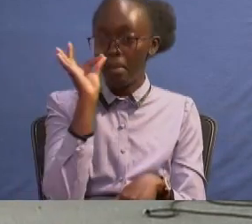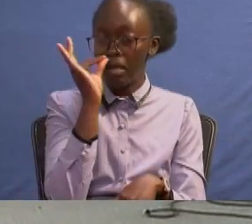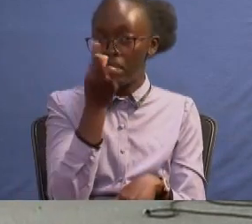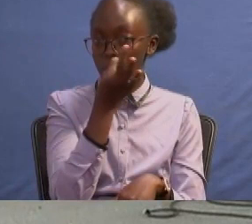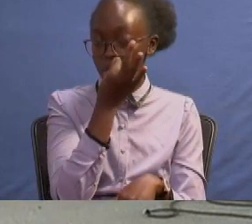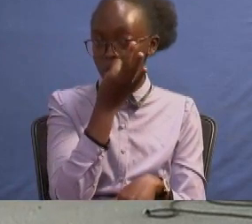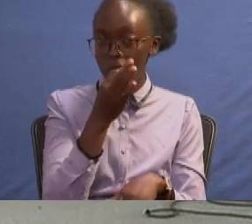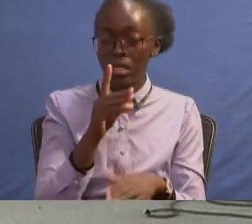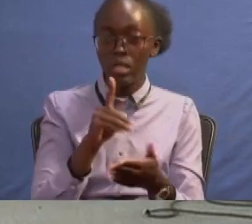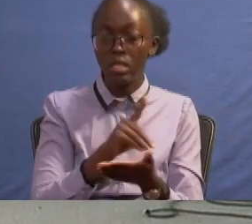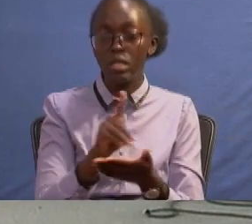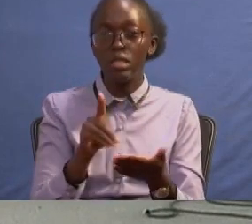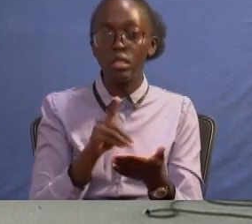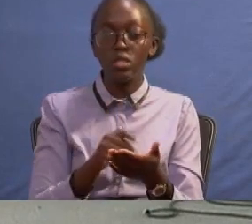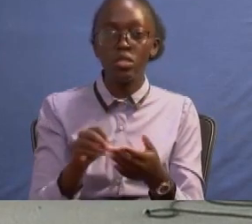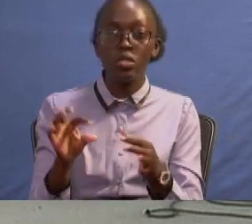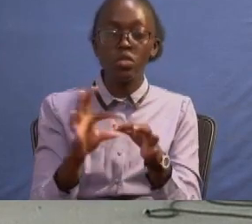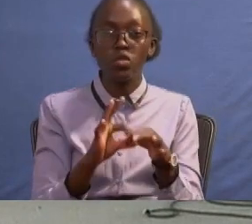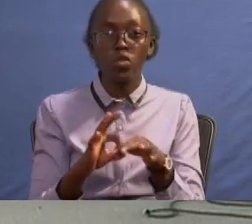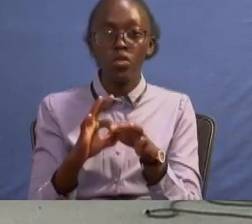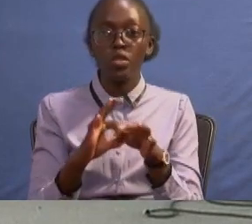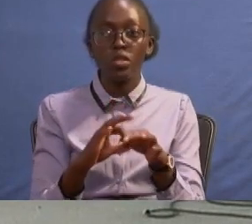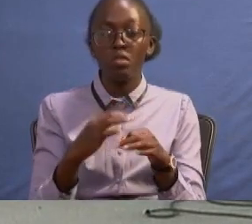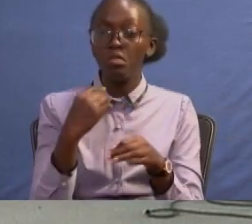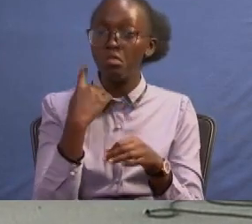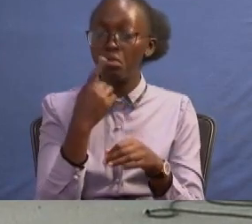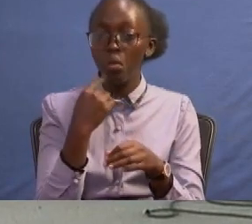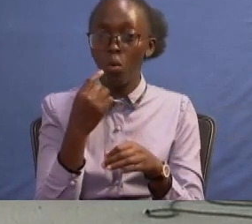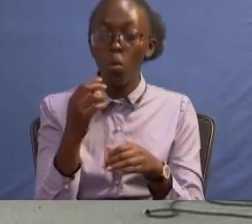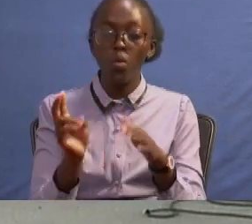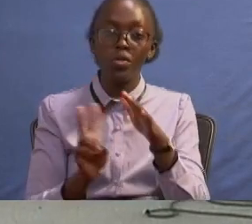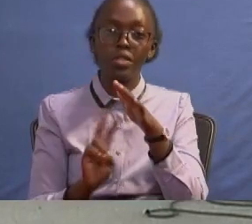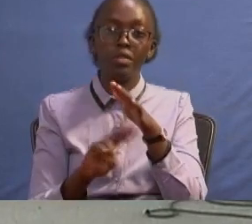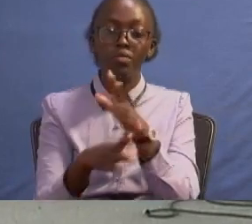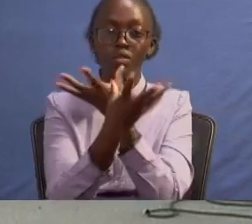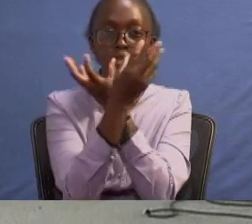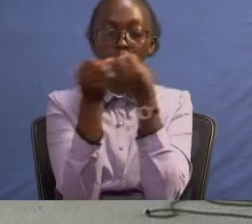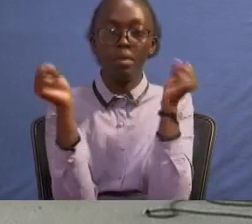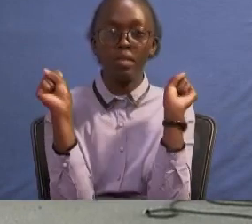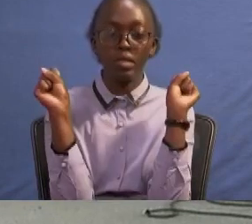Union was none other than the Rigathi.